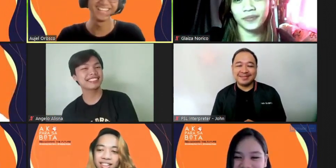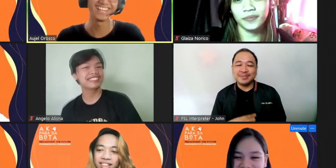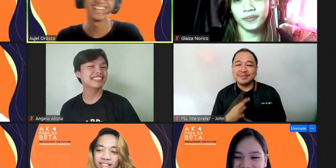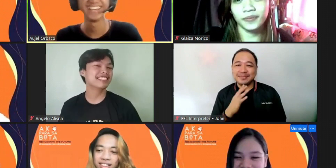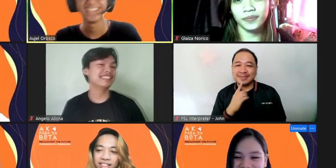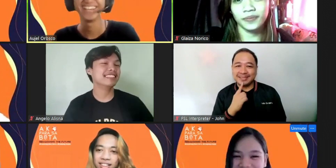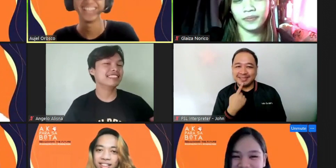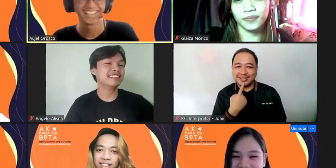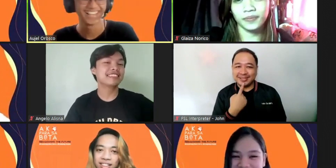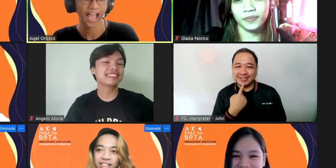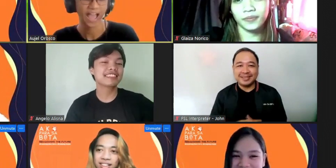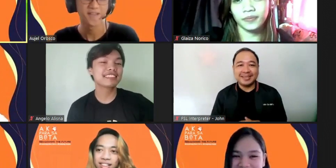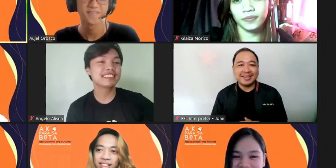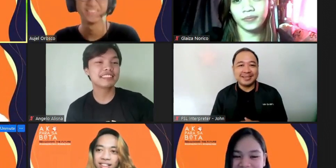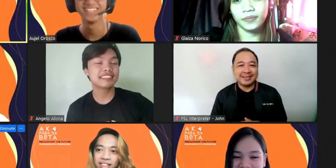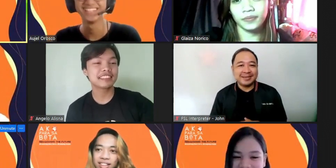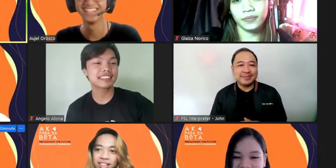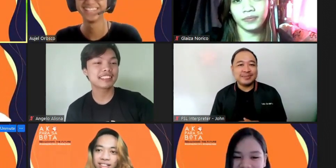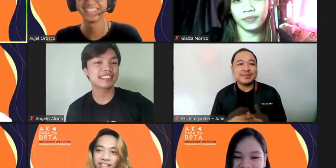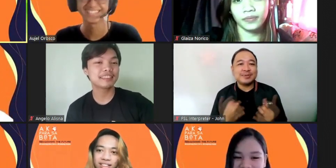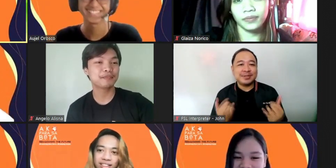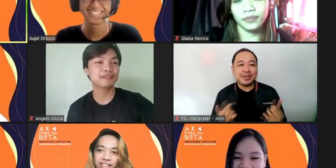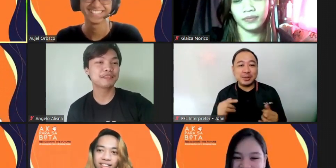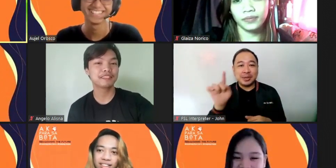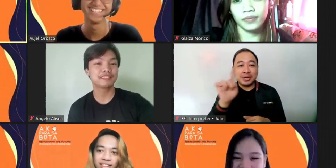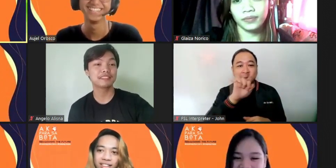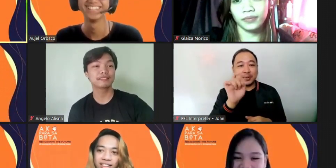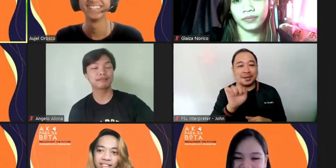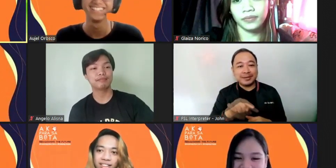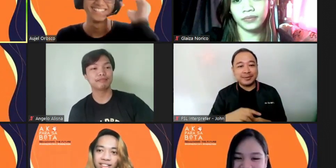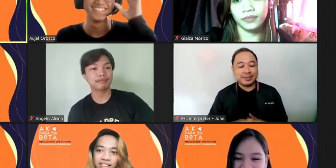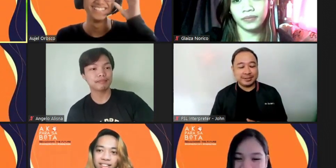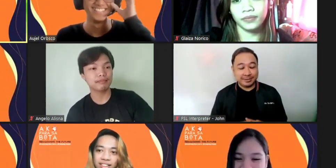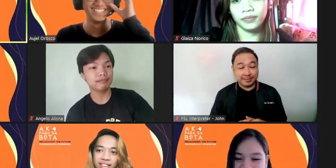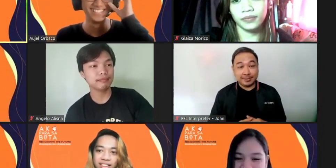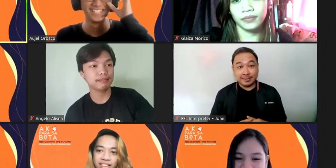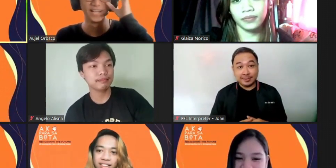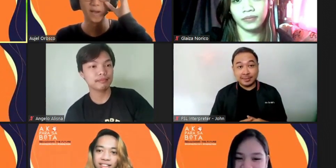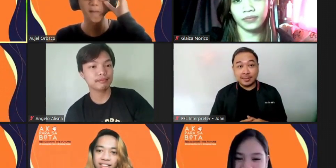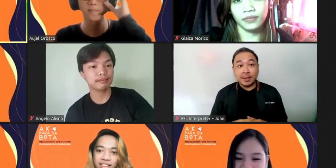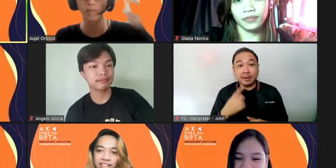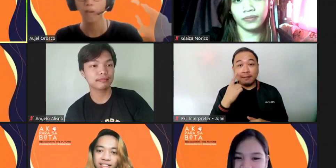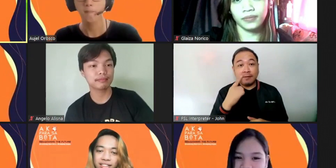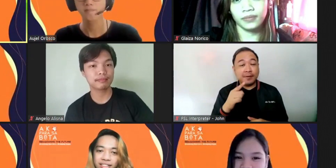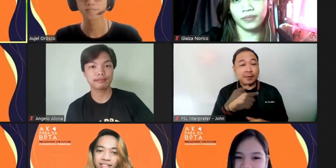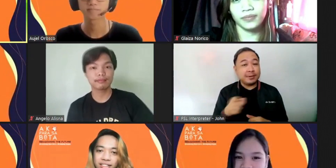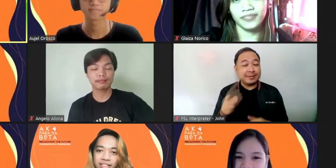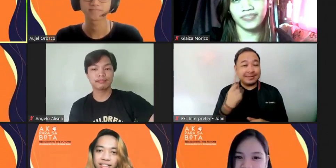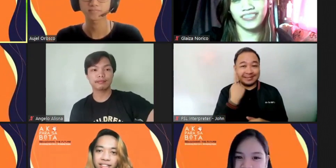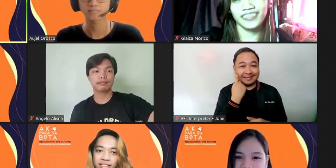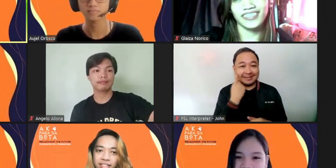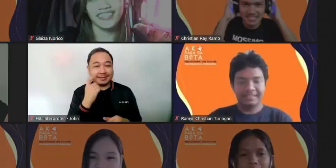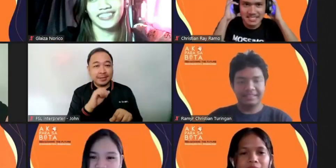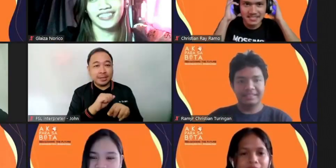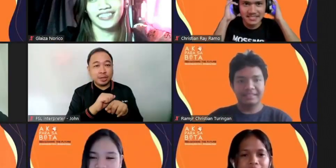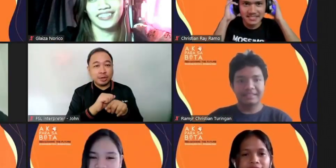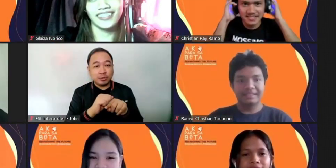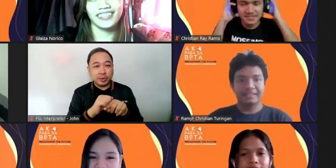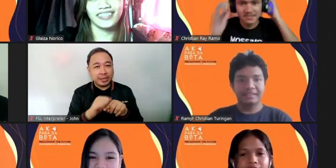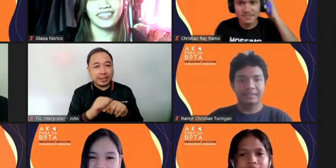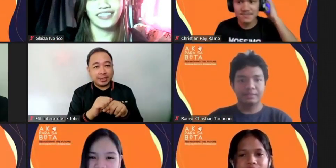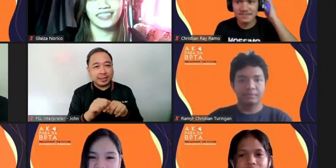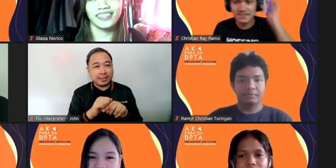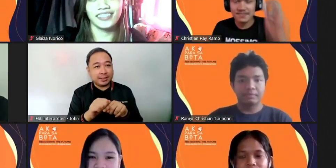though, ito na ang question. Sa mga trainings na nabanggit ninyo,